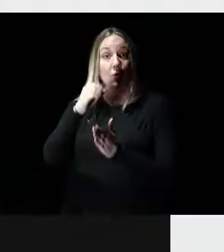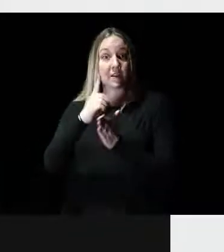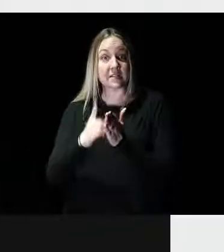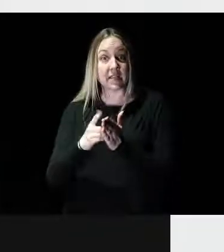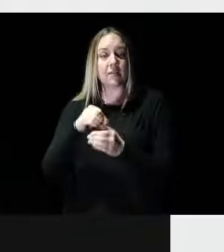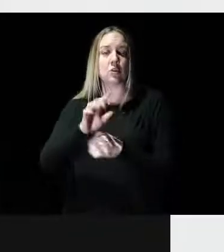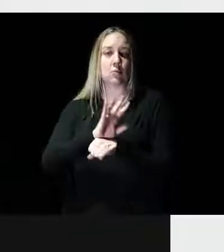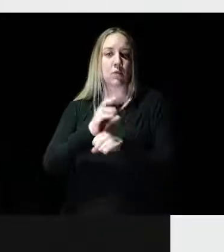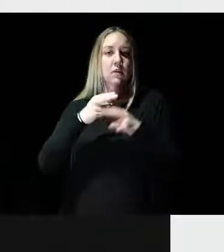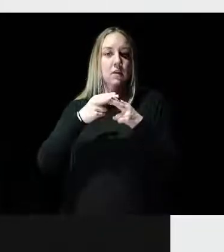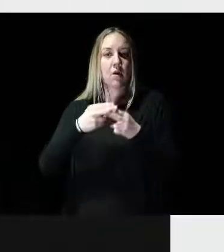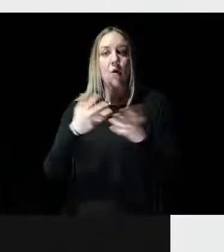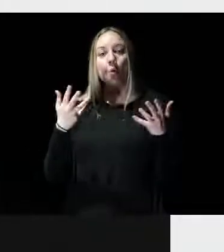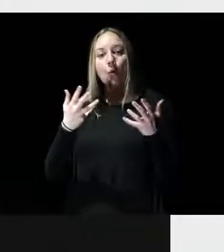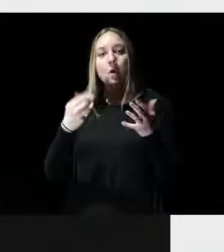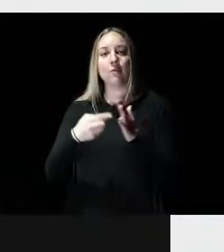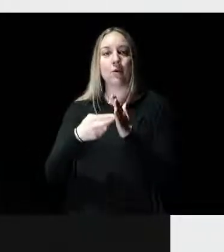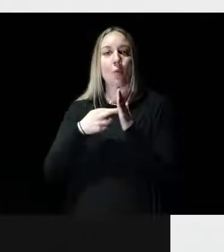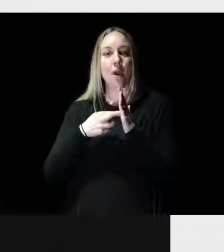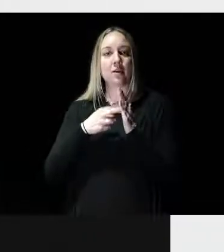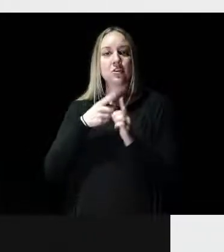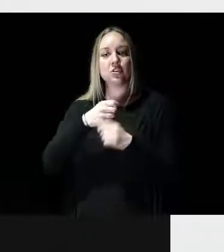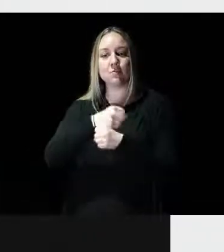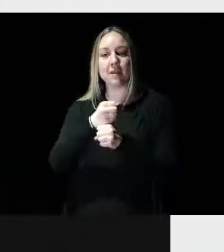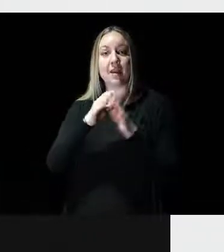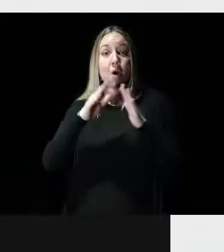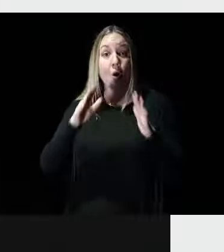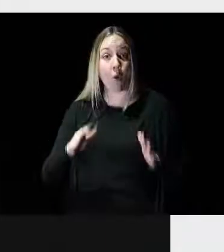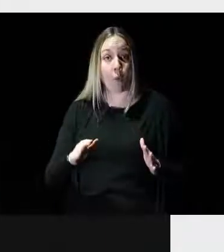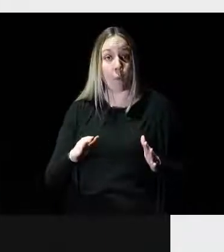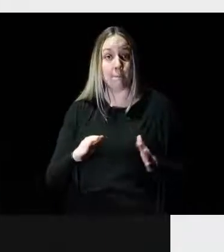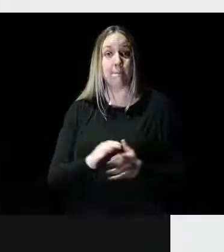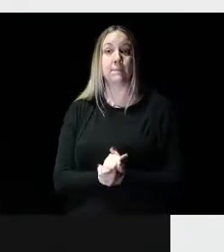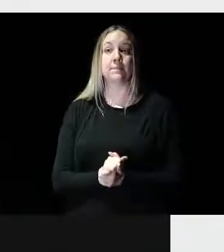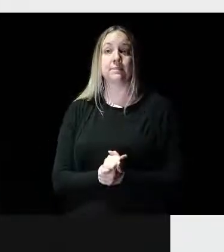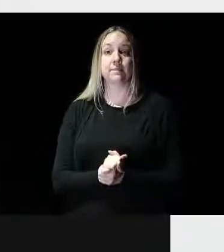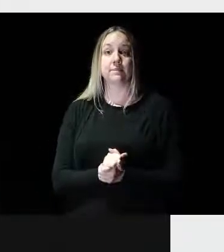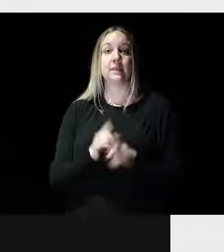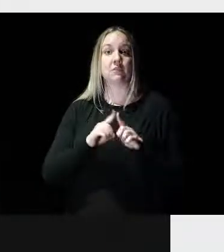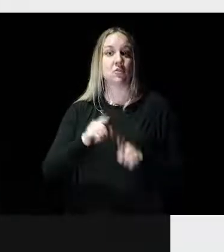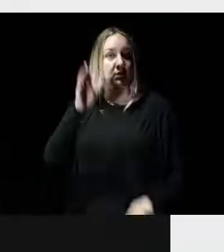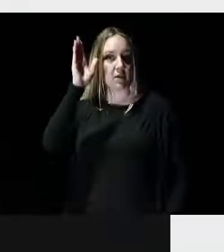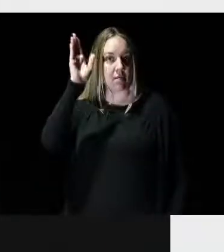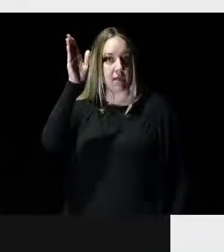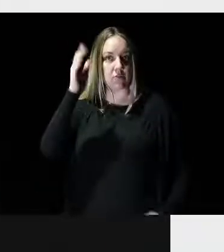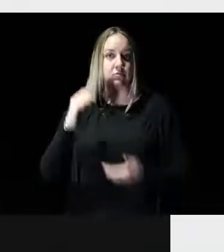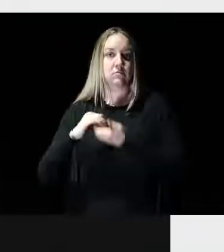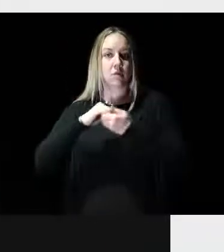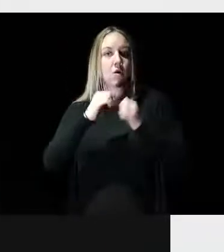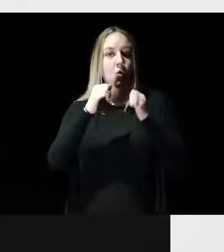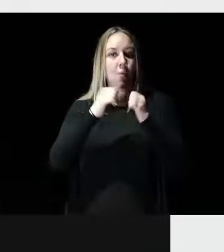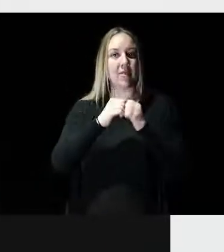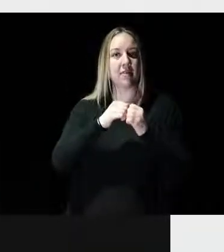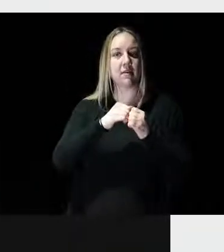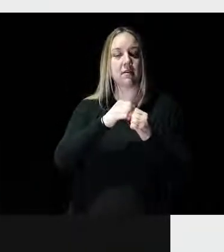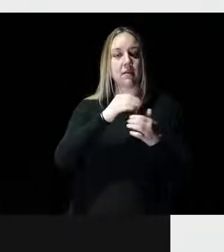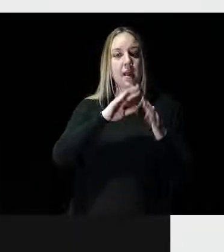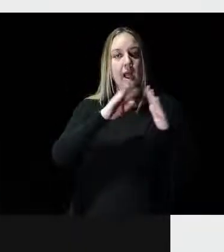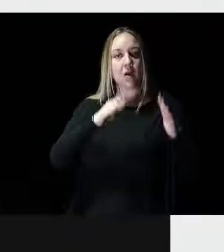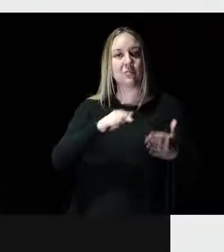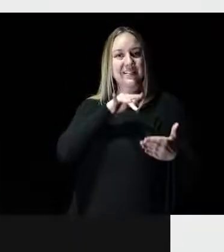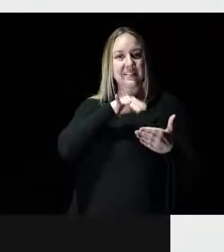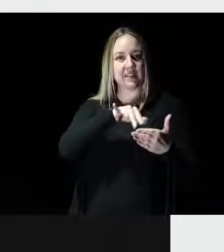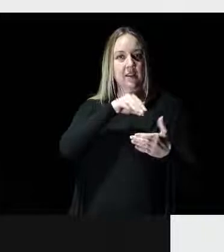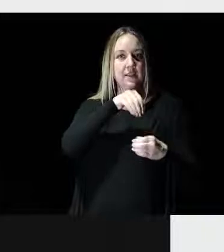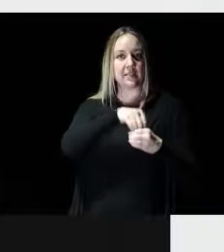Make a Home, delivered to the 20th Annual John T. Dunlap Lecture for the Joint Center for Housing Studies of Harvard University,